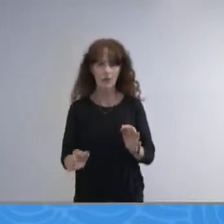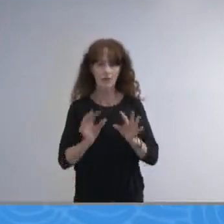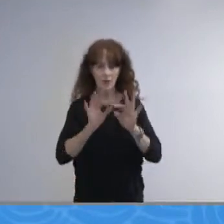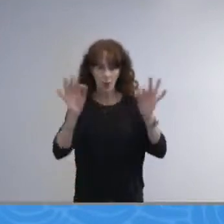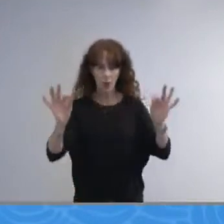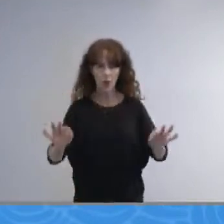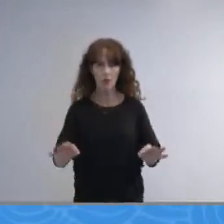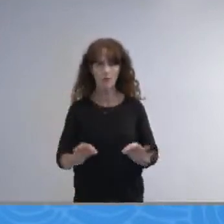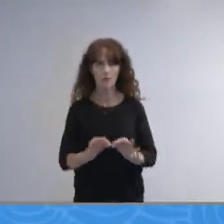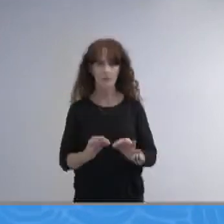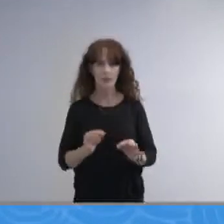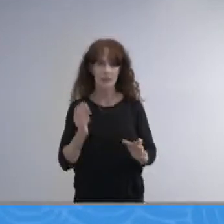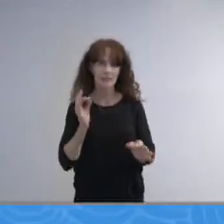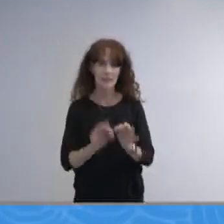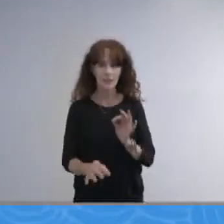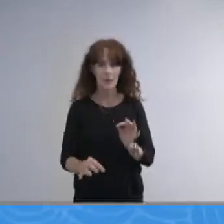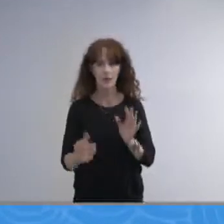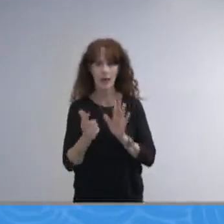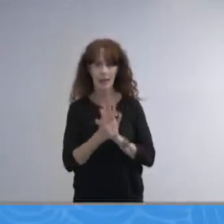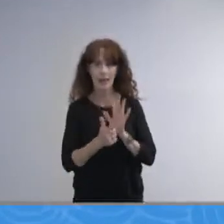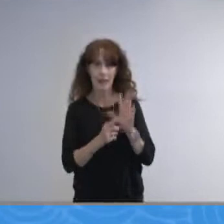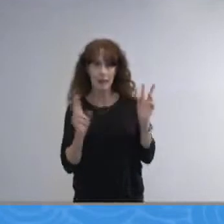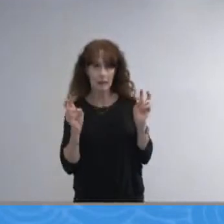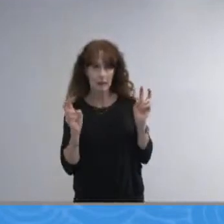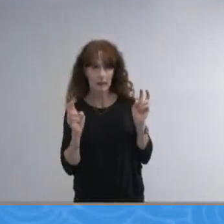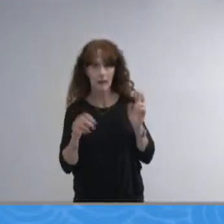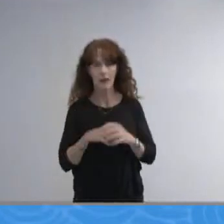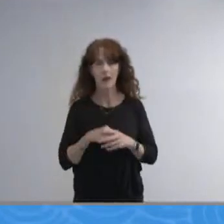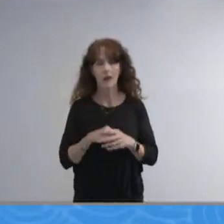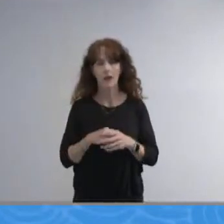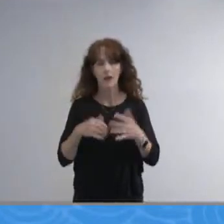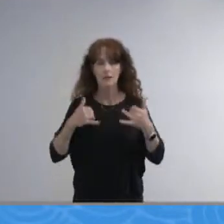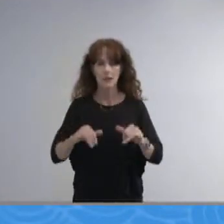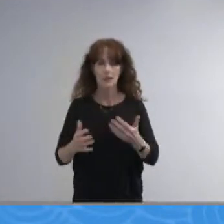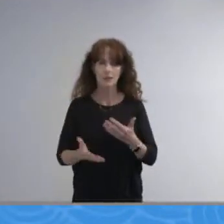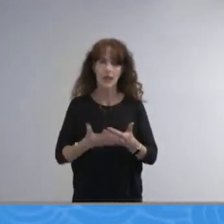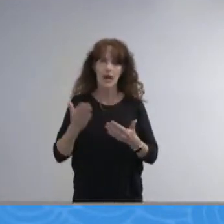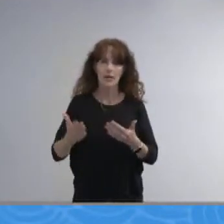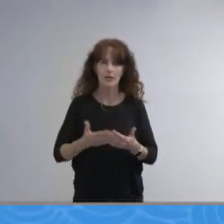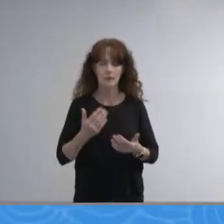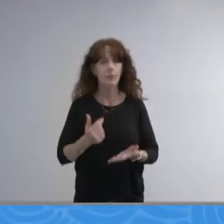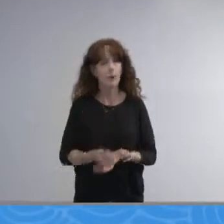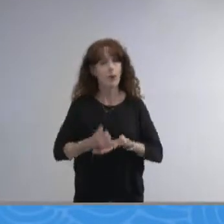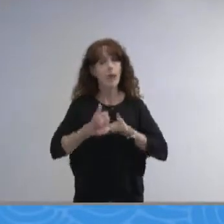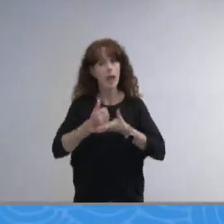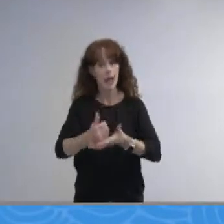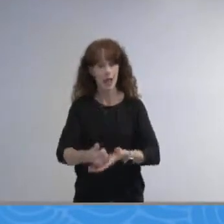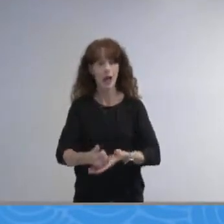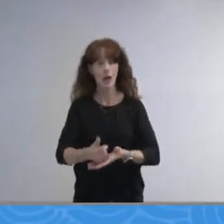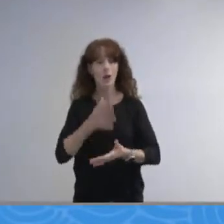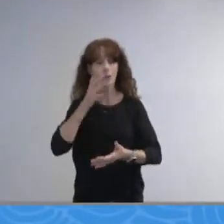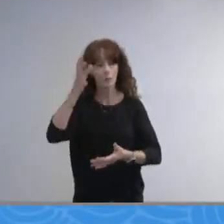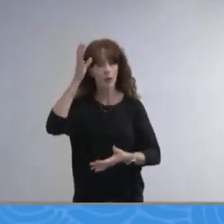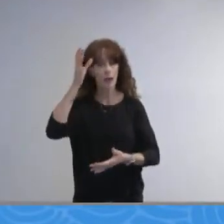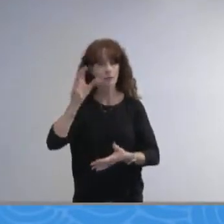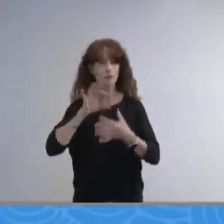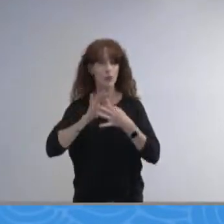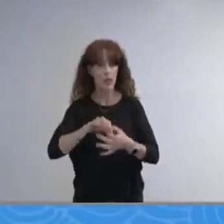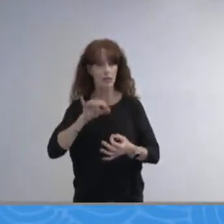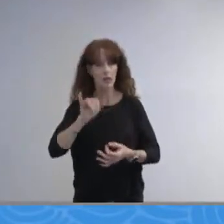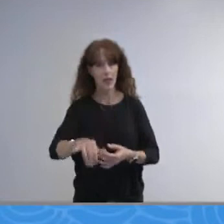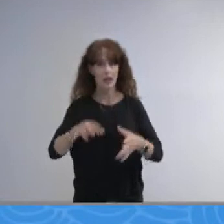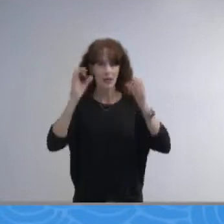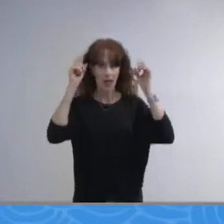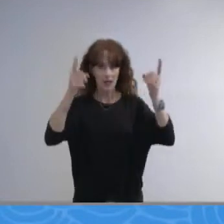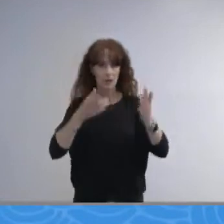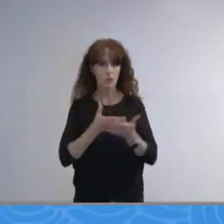form, simple in terms of legal speaking. Mm-hmm. Still not that easy. We can help parents with that at the